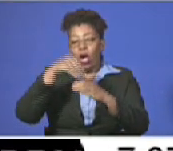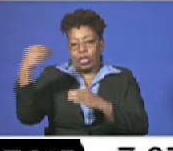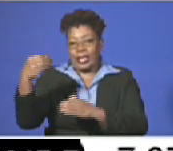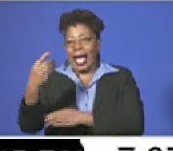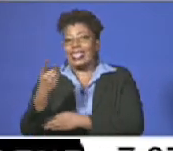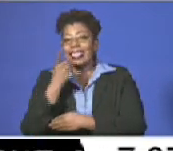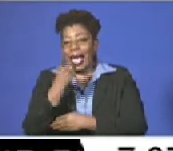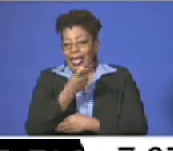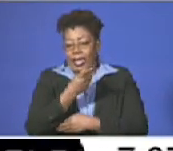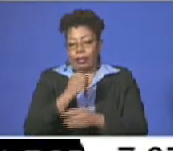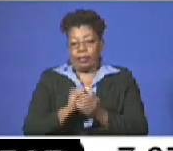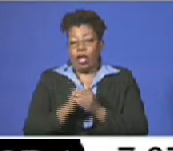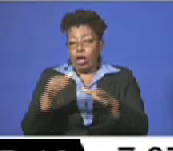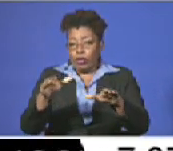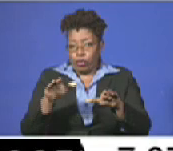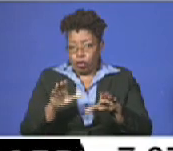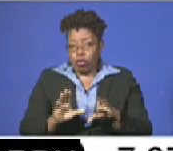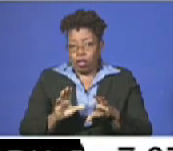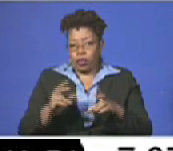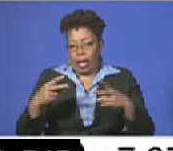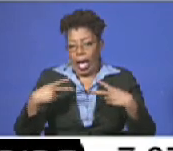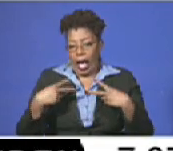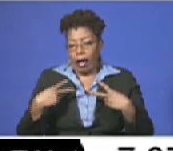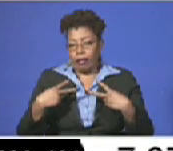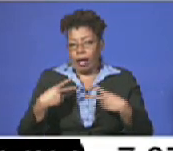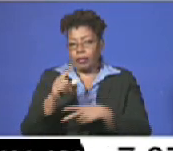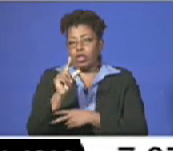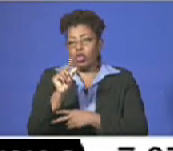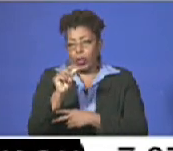Weddings and funerals are also permitted to allow up to